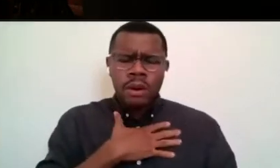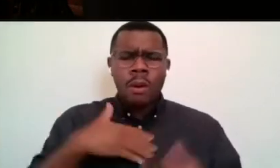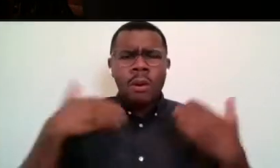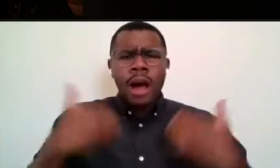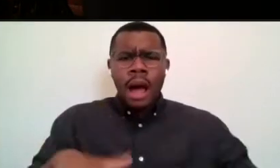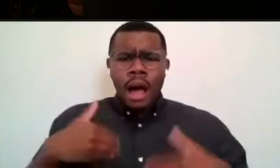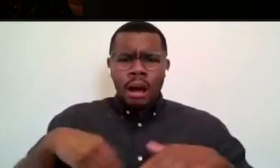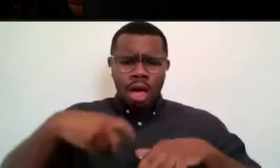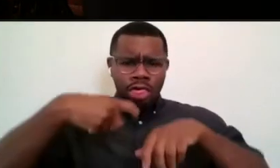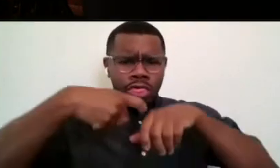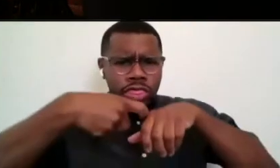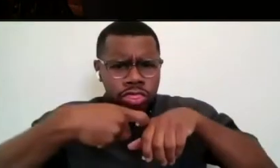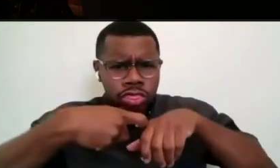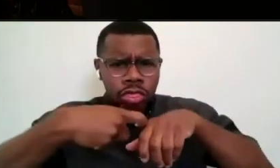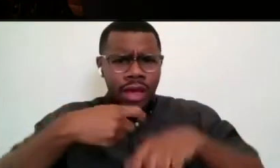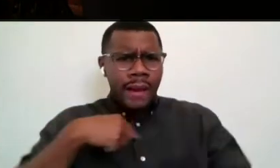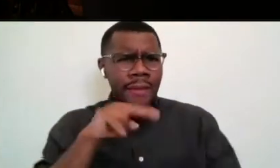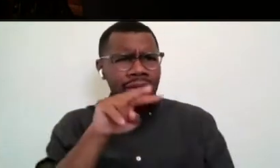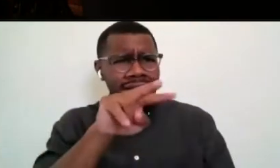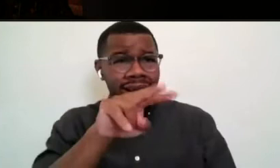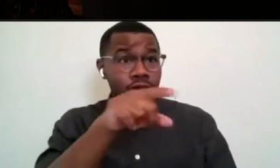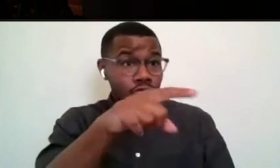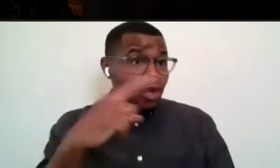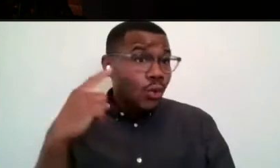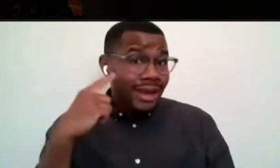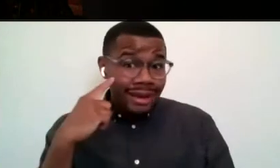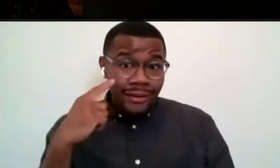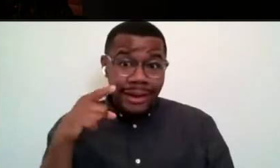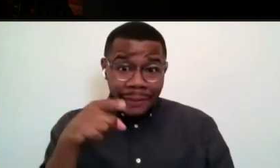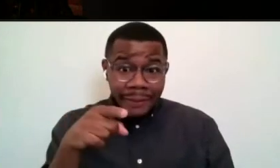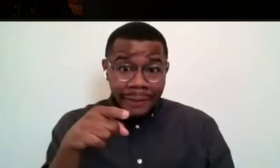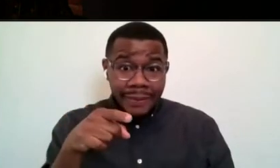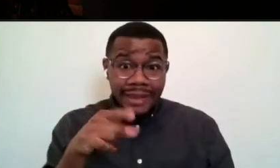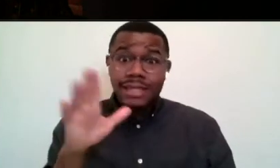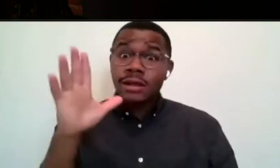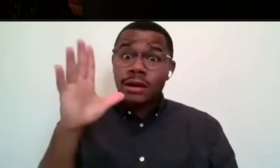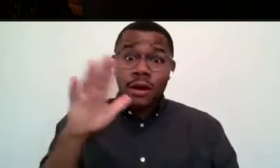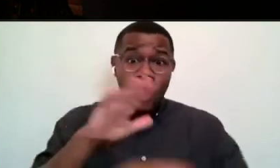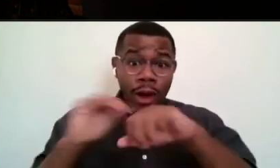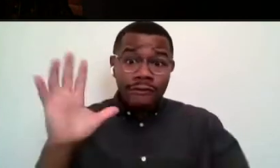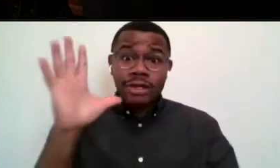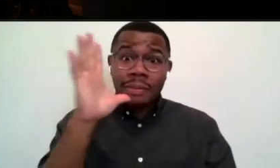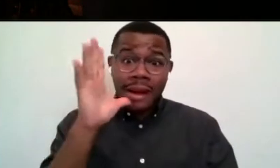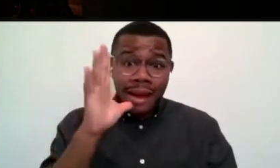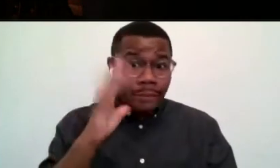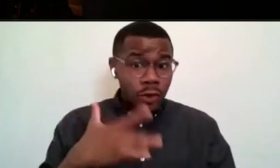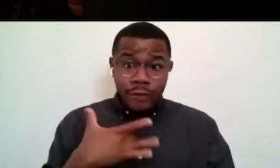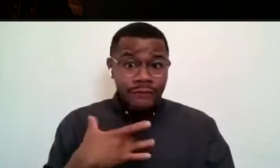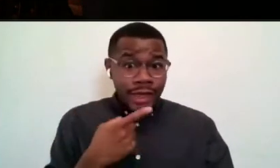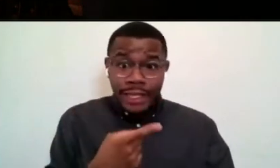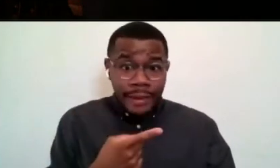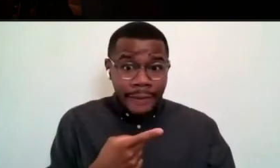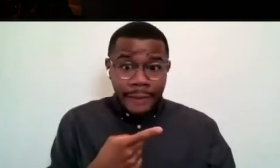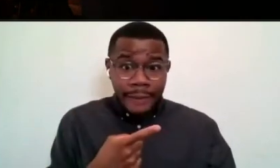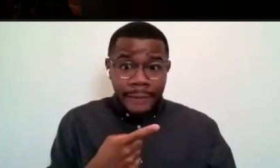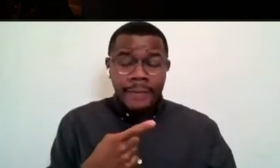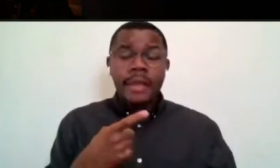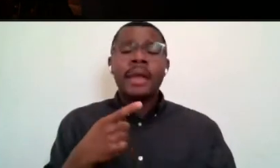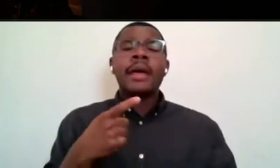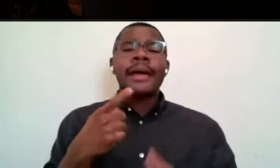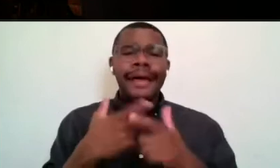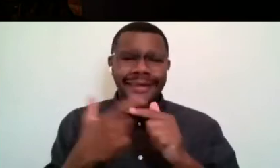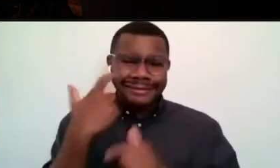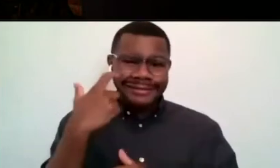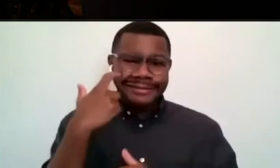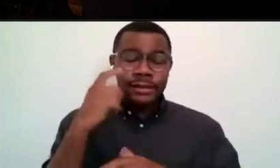hear him? Don't you feel him? You know? Yeah. And then back to Ring Around the Moon, the song.